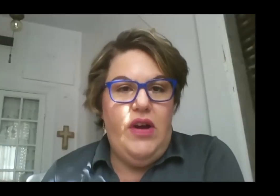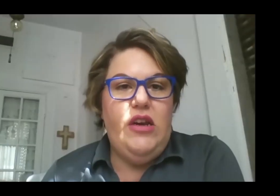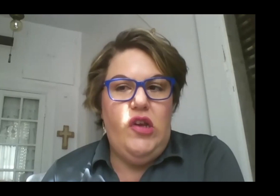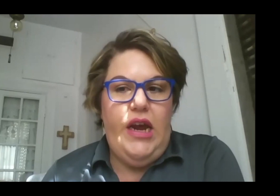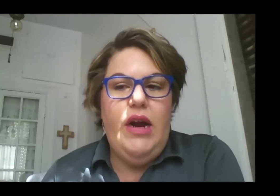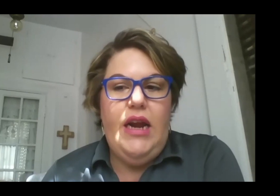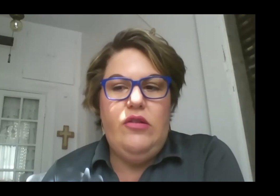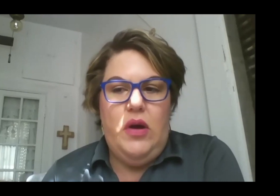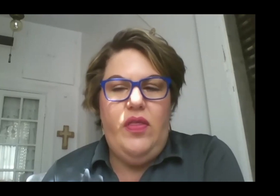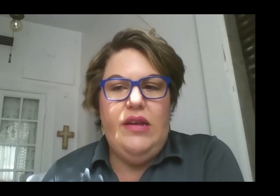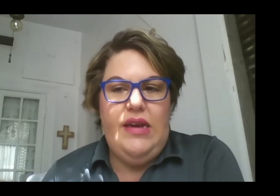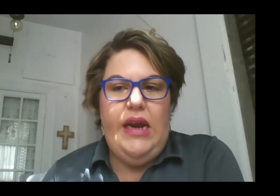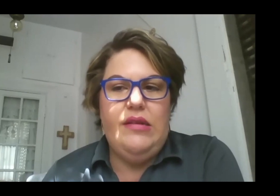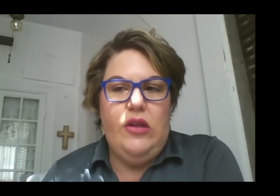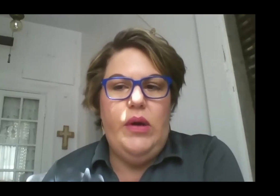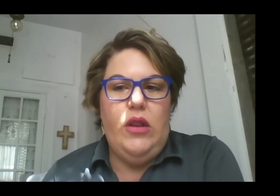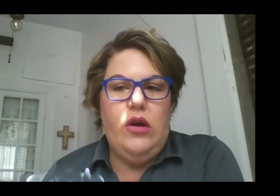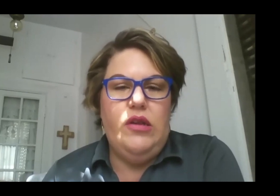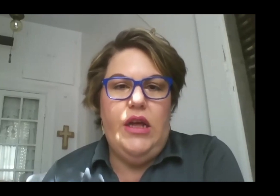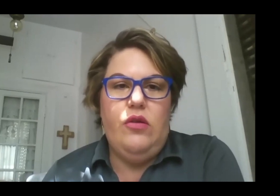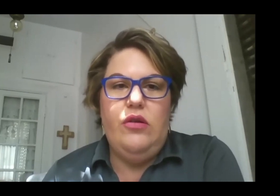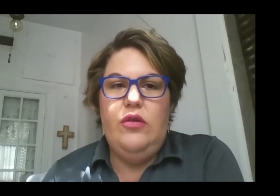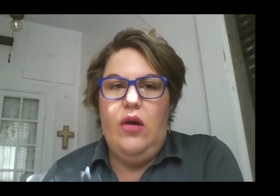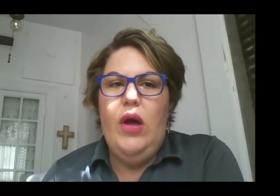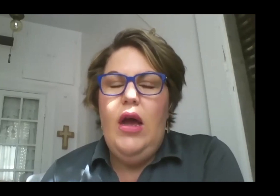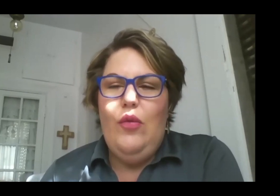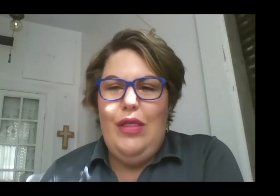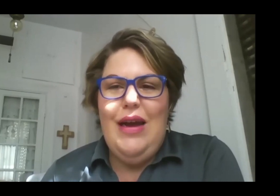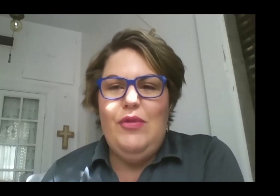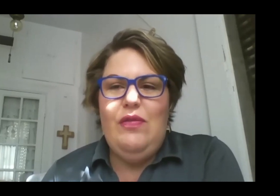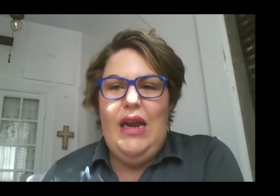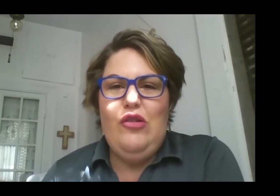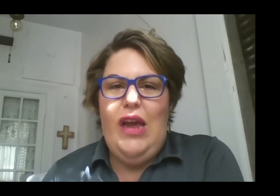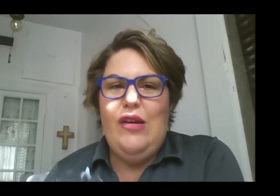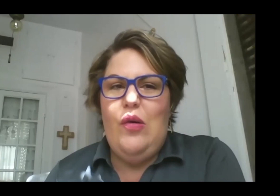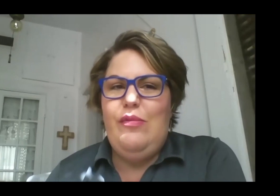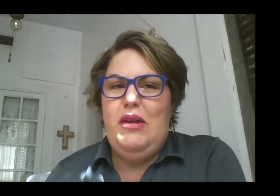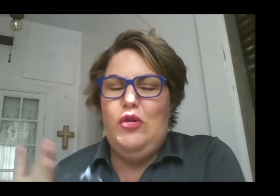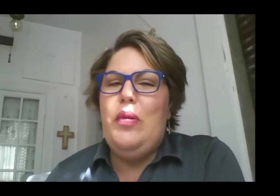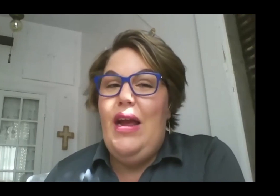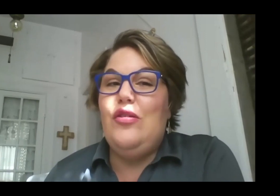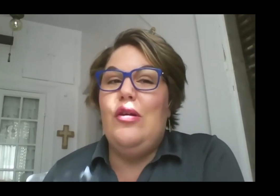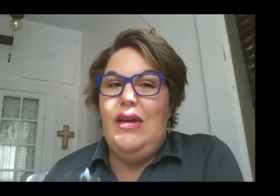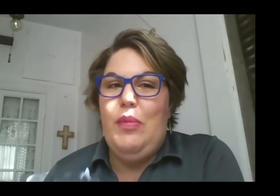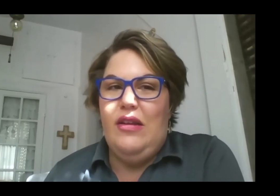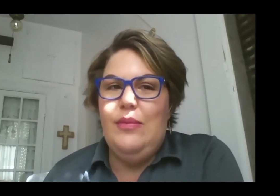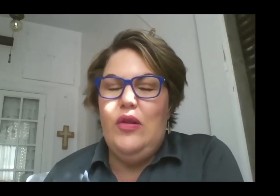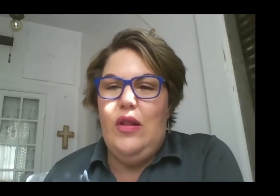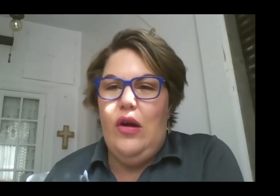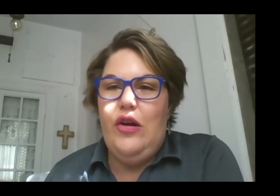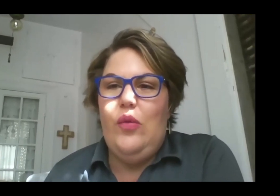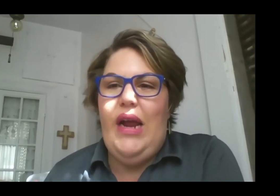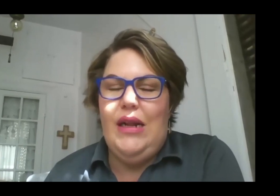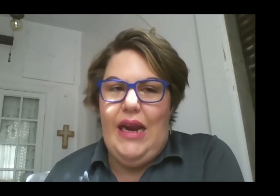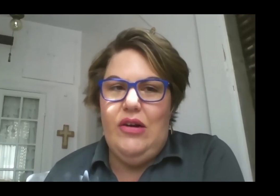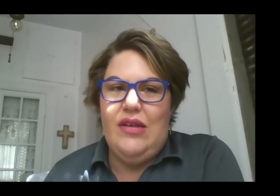emergency financial aid right now, so everything is taking us a little bit longer to get through. So when it comes to financial aid, it's always best to apply as early as possible. The